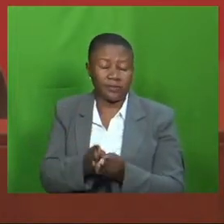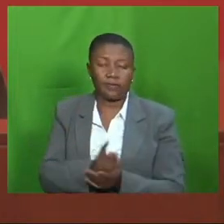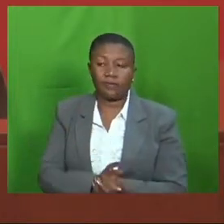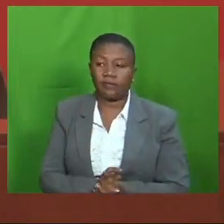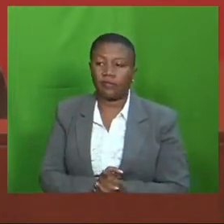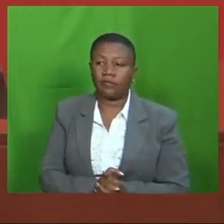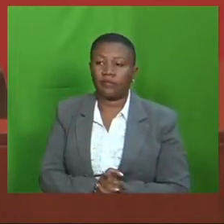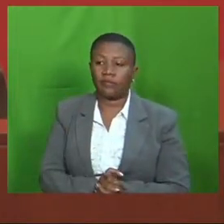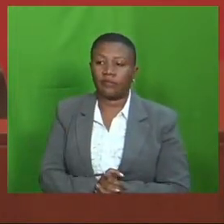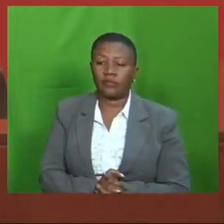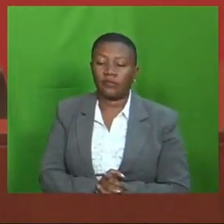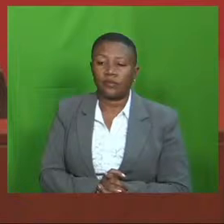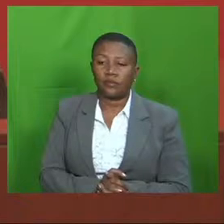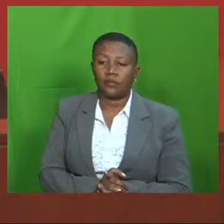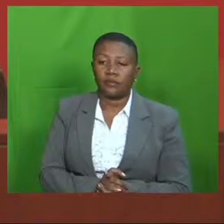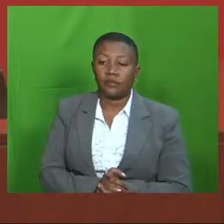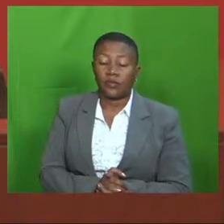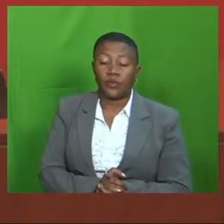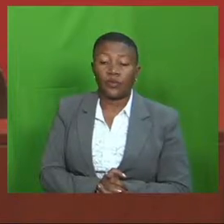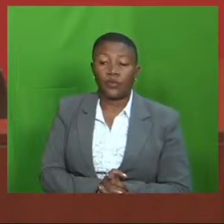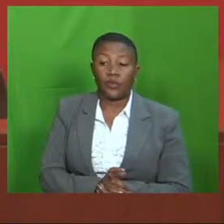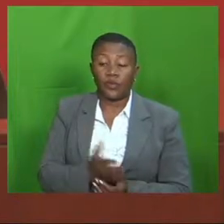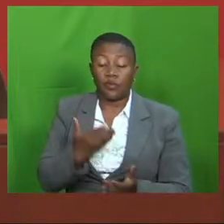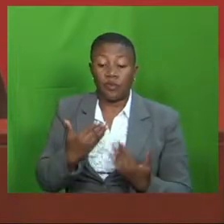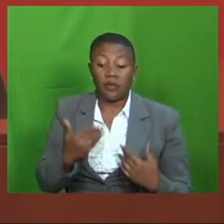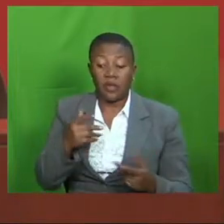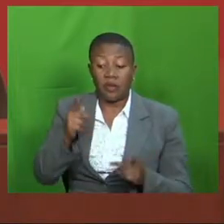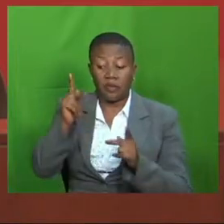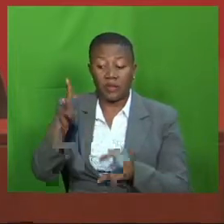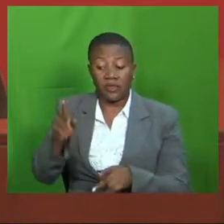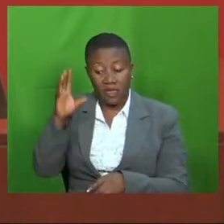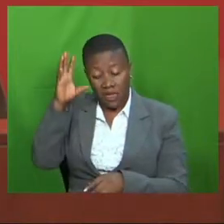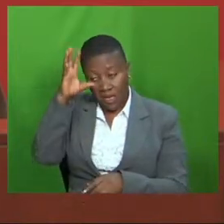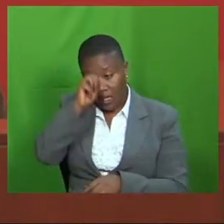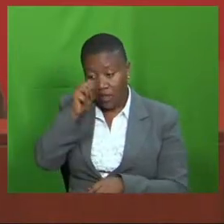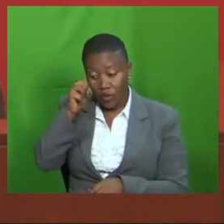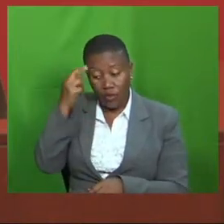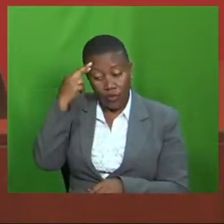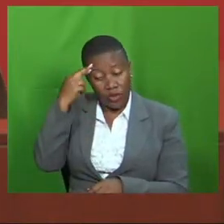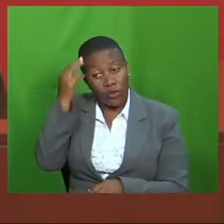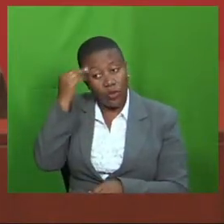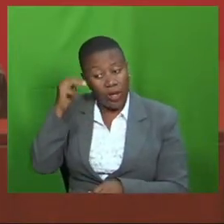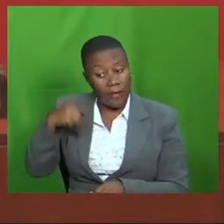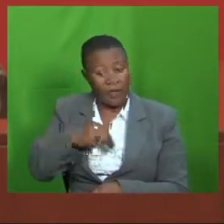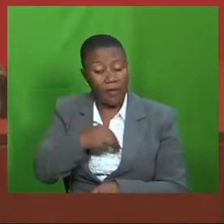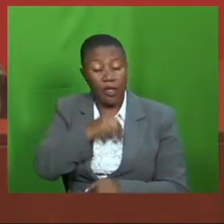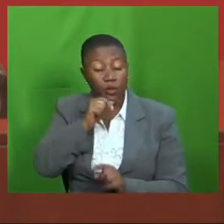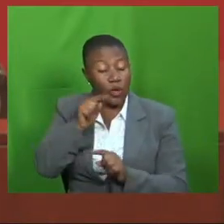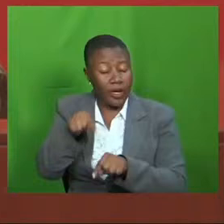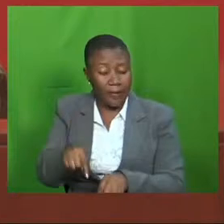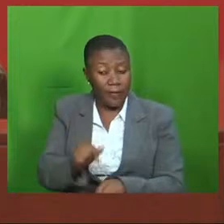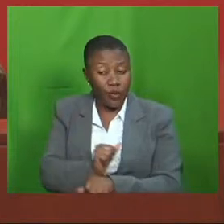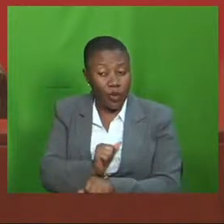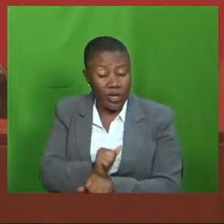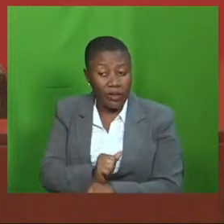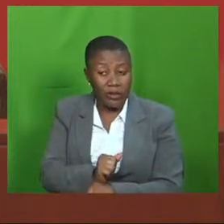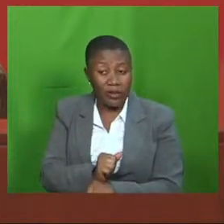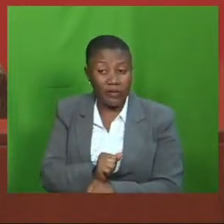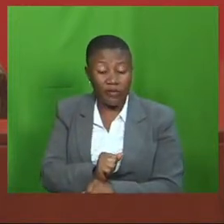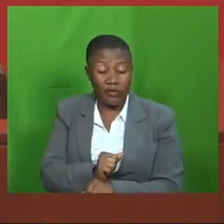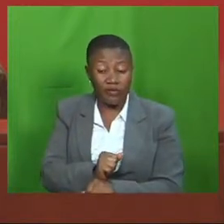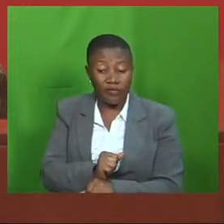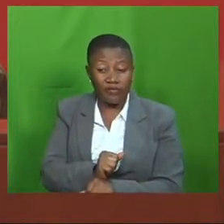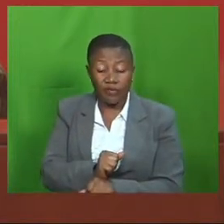that the member is alleged to have absented himself from the sittings. I also noted that the combined effect of